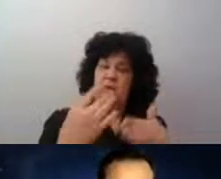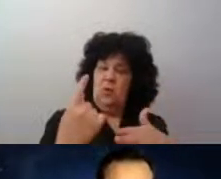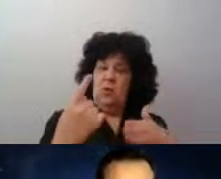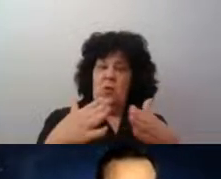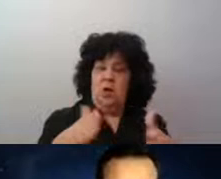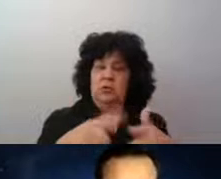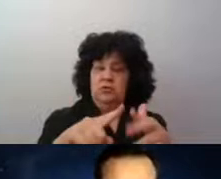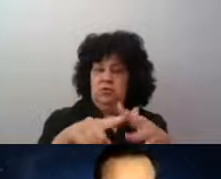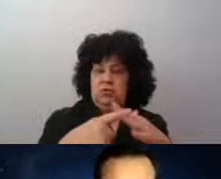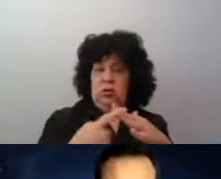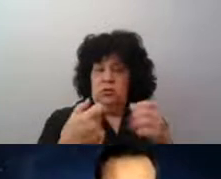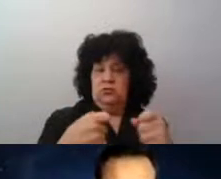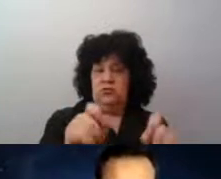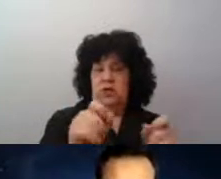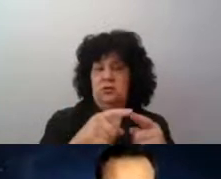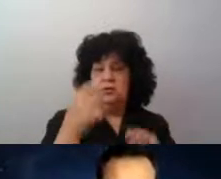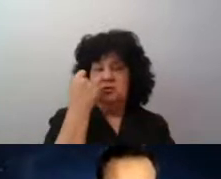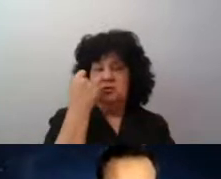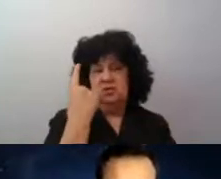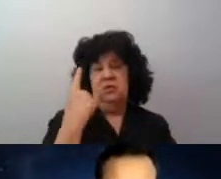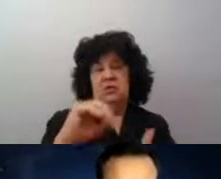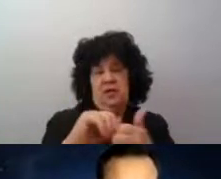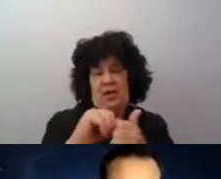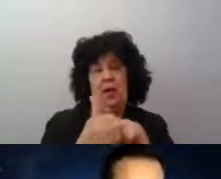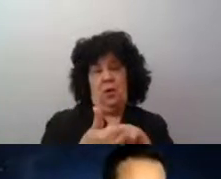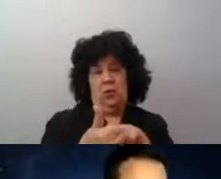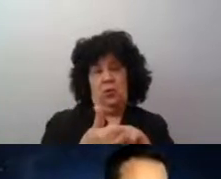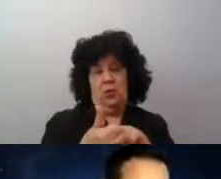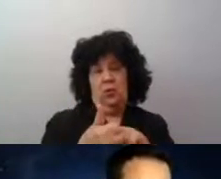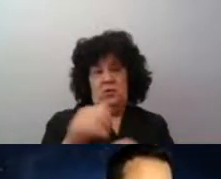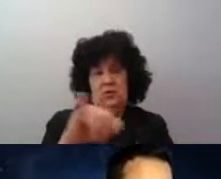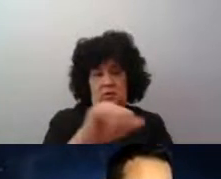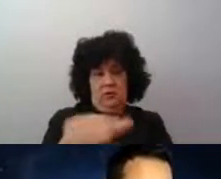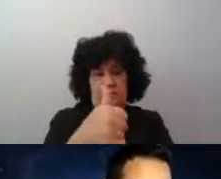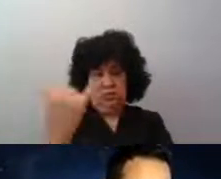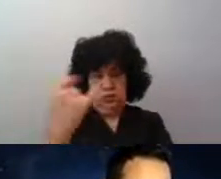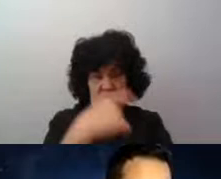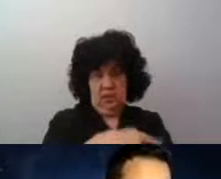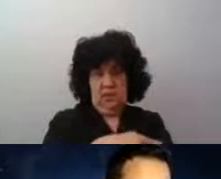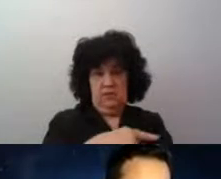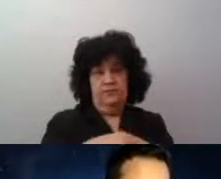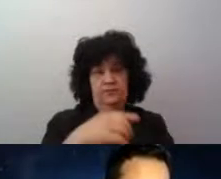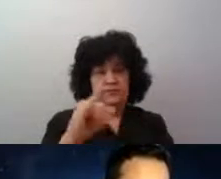is to try to understand how that's being implemented today and if there's areas for improvement.